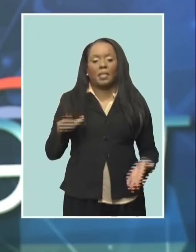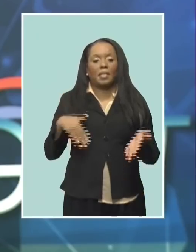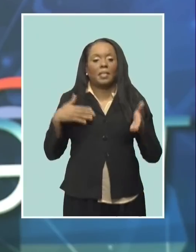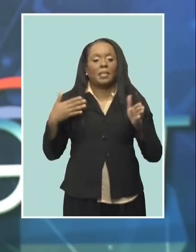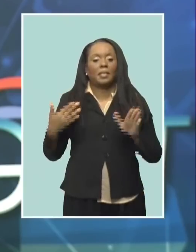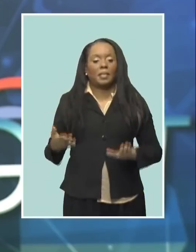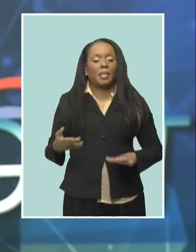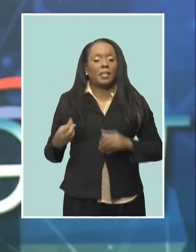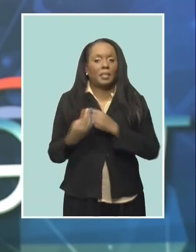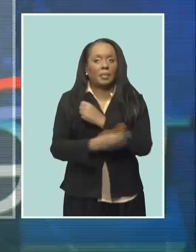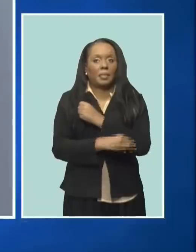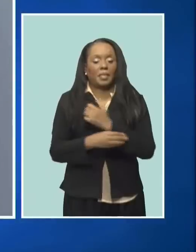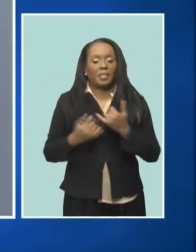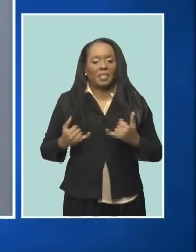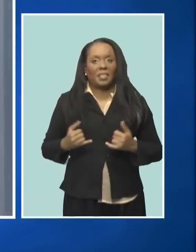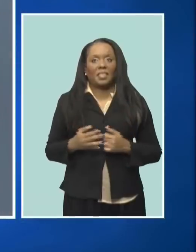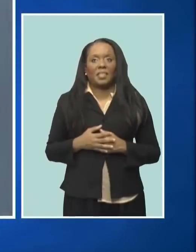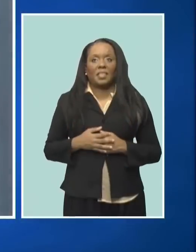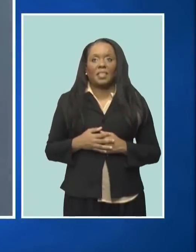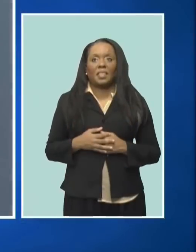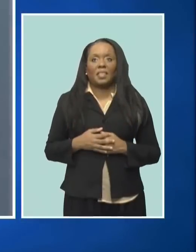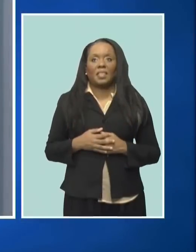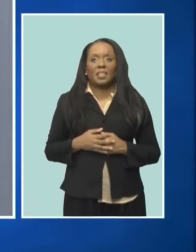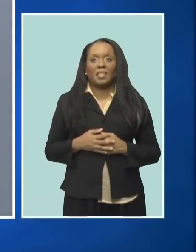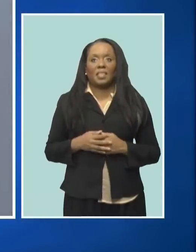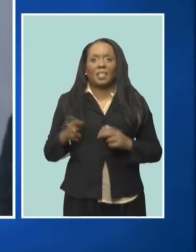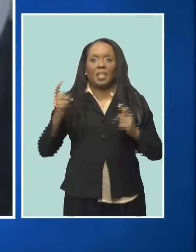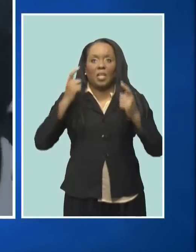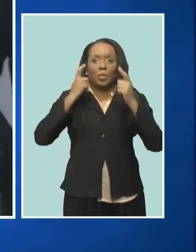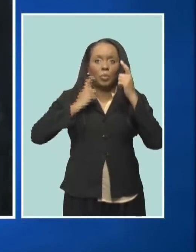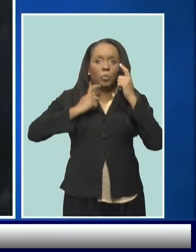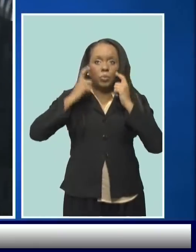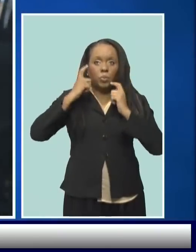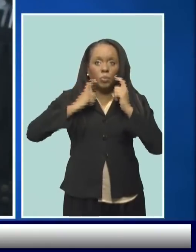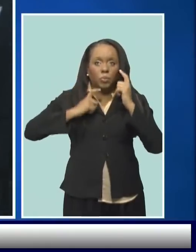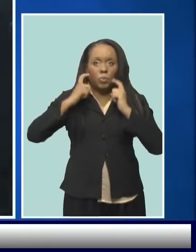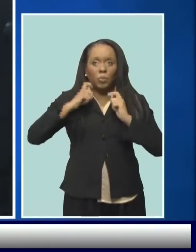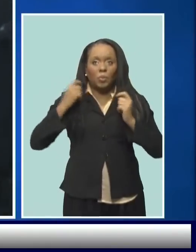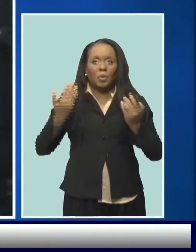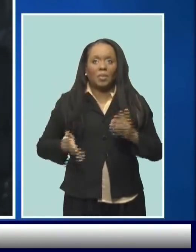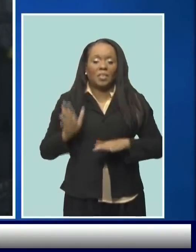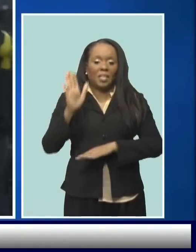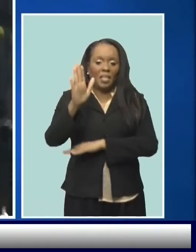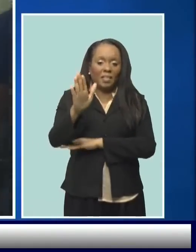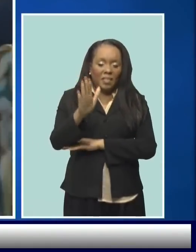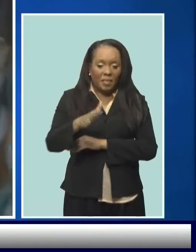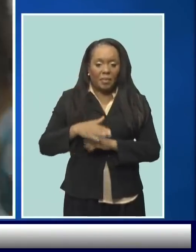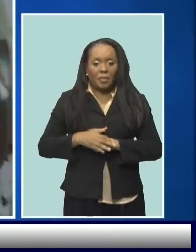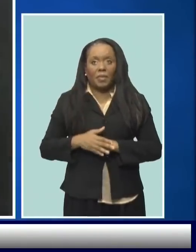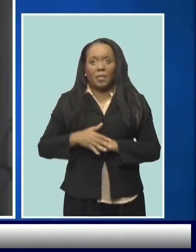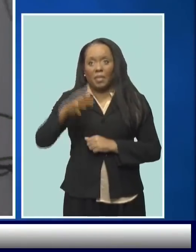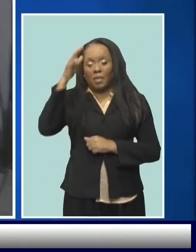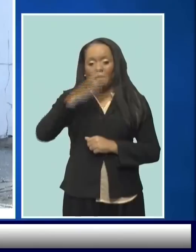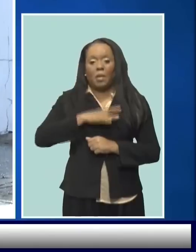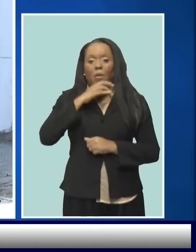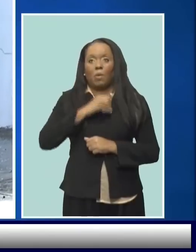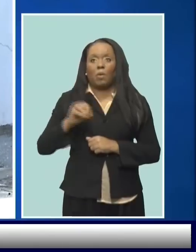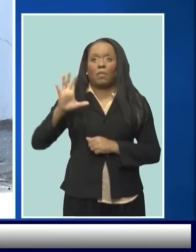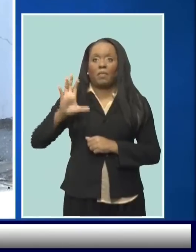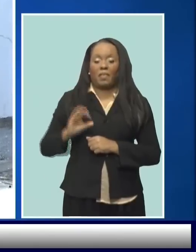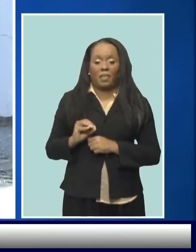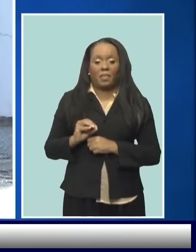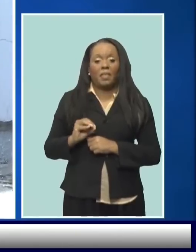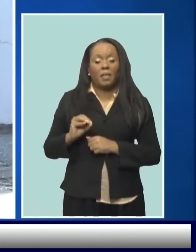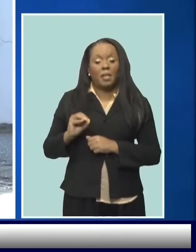the report. Tears flowed freely at Tudor Bridge, St. Michael this afternoon, where 50-year-old Sergeant